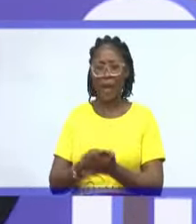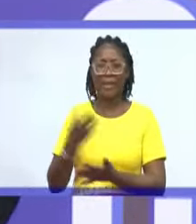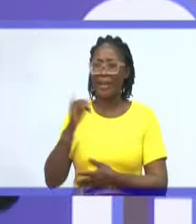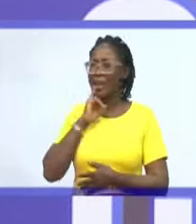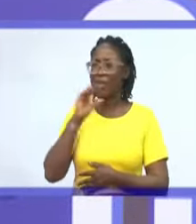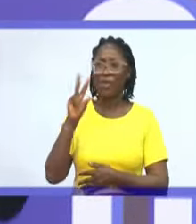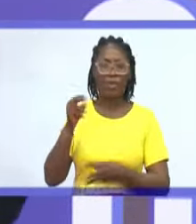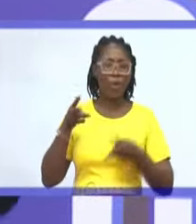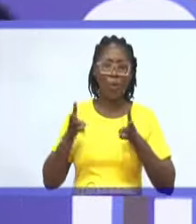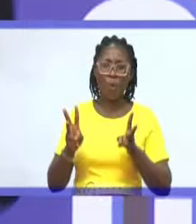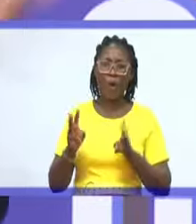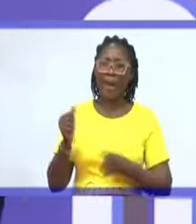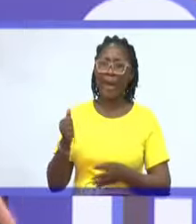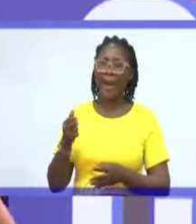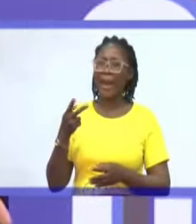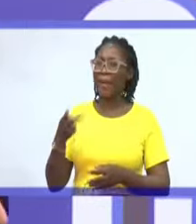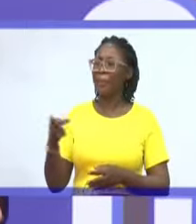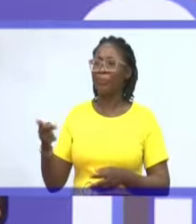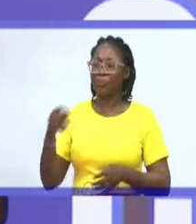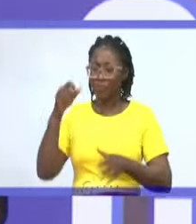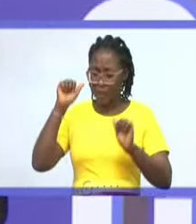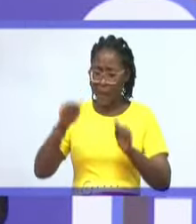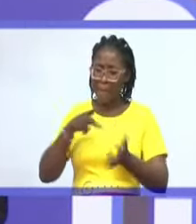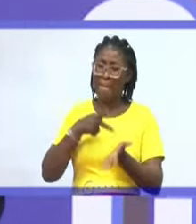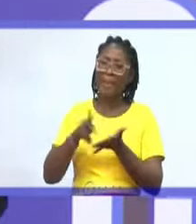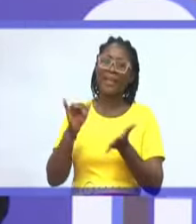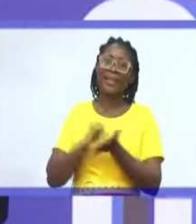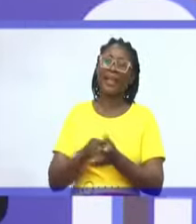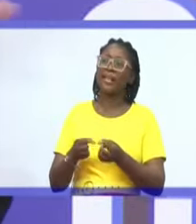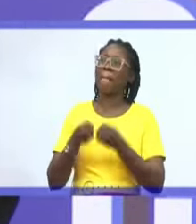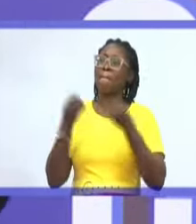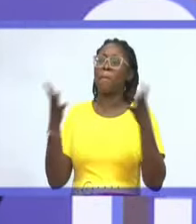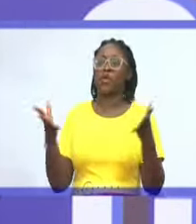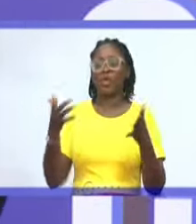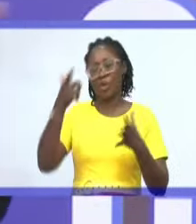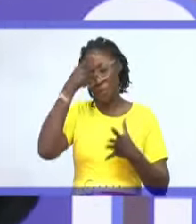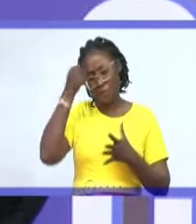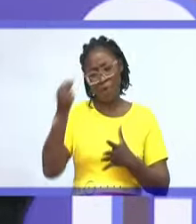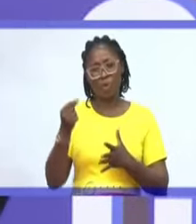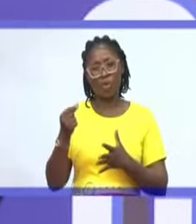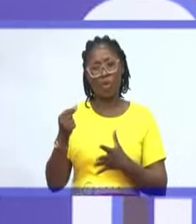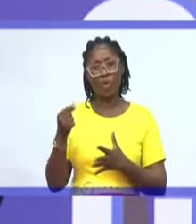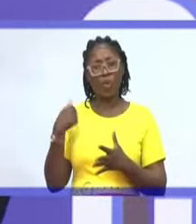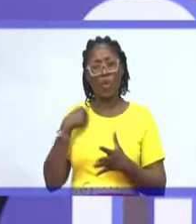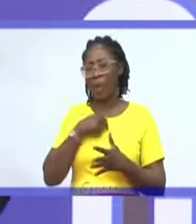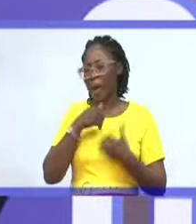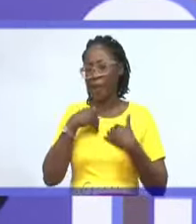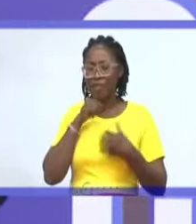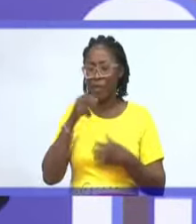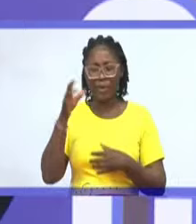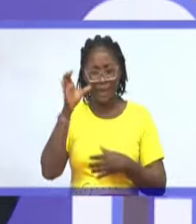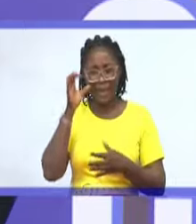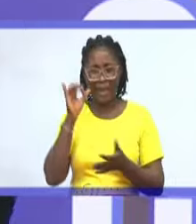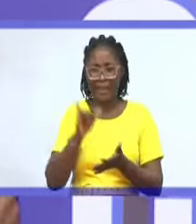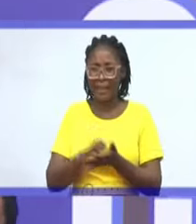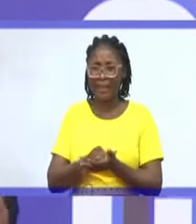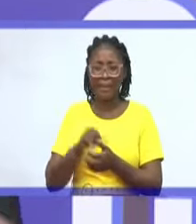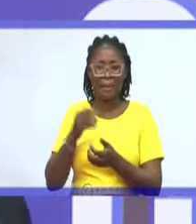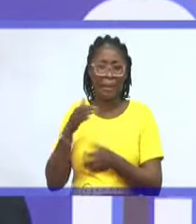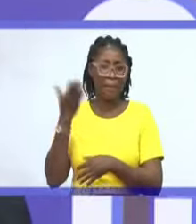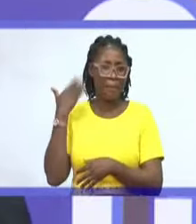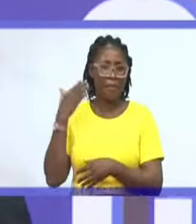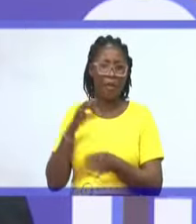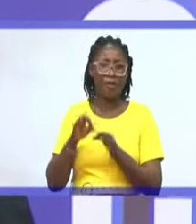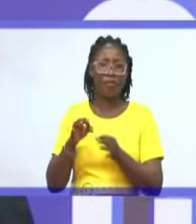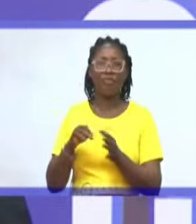way a property can cost that much. Because, of course, it's not here that people can do anything. If you Google in